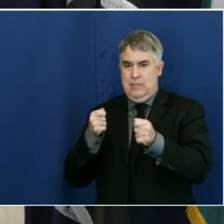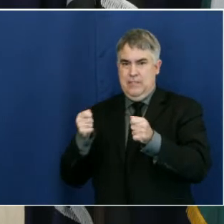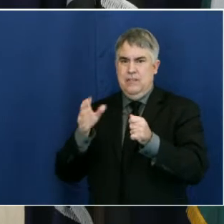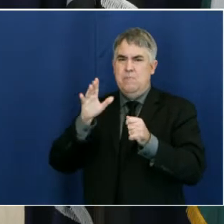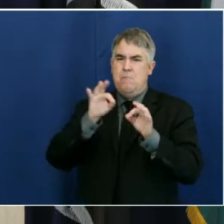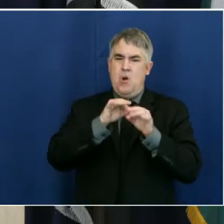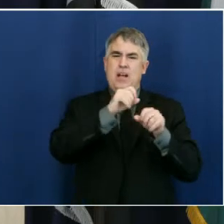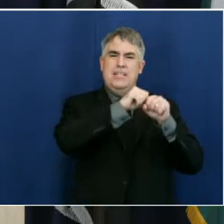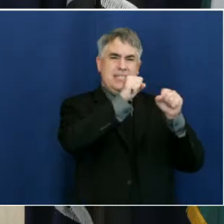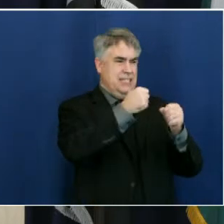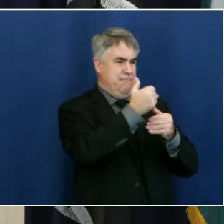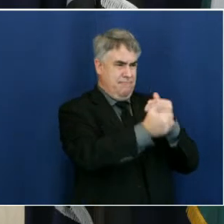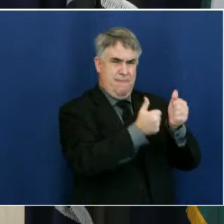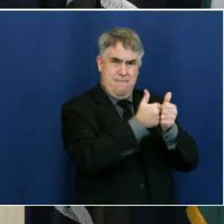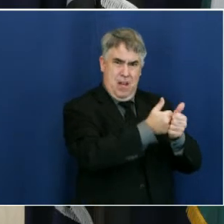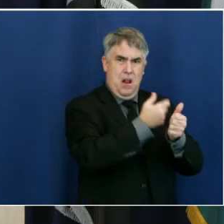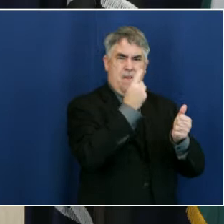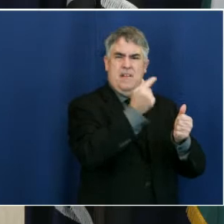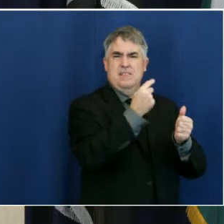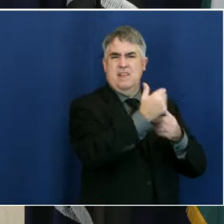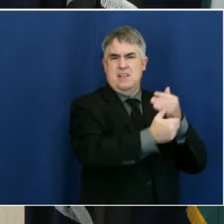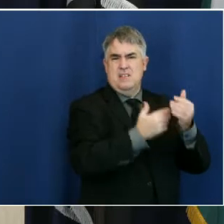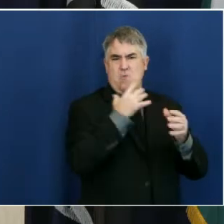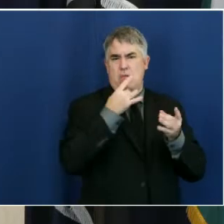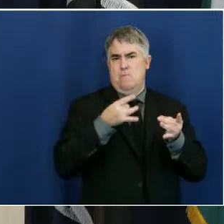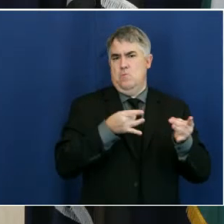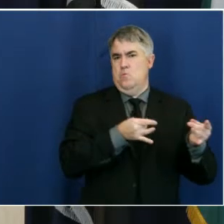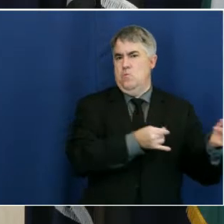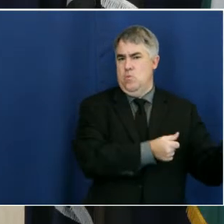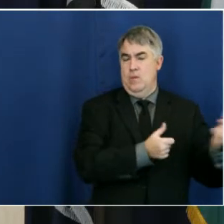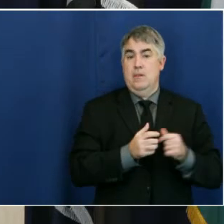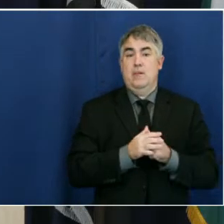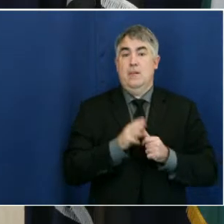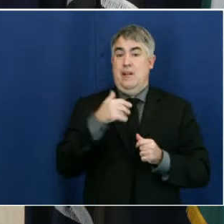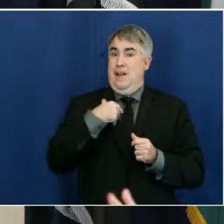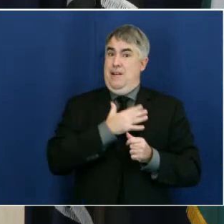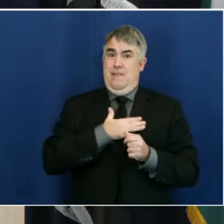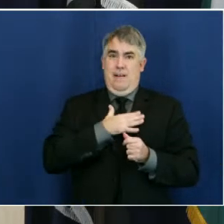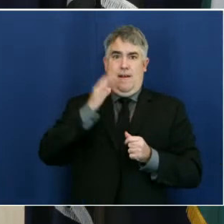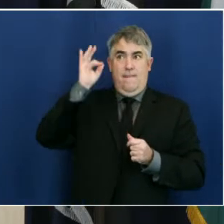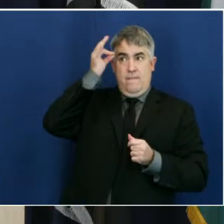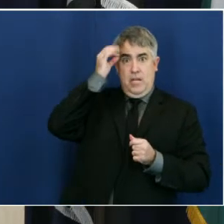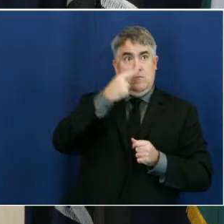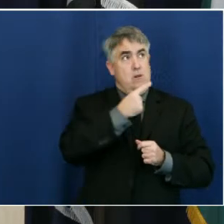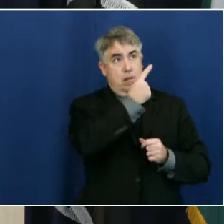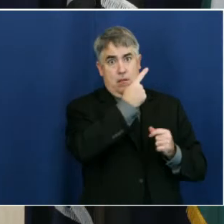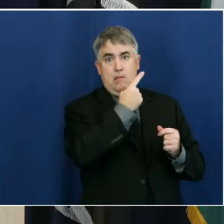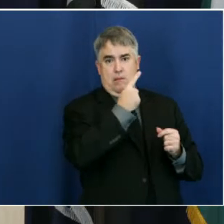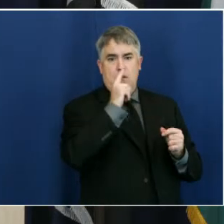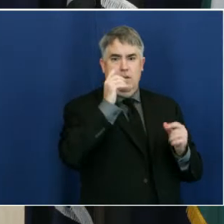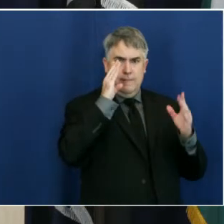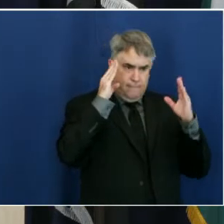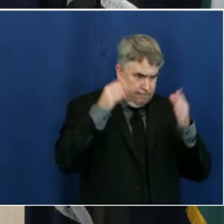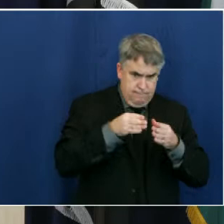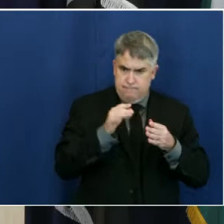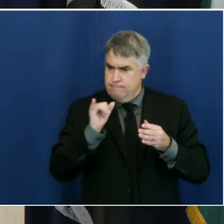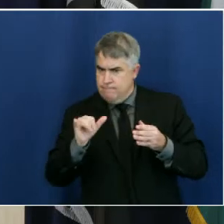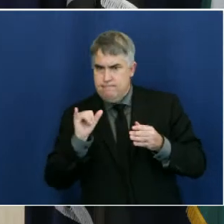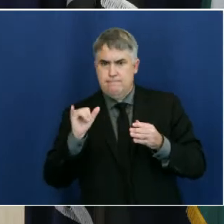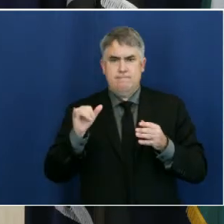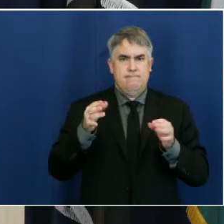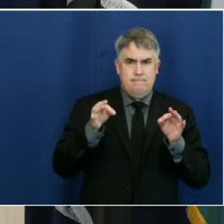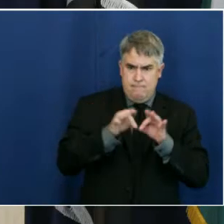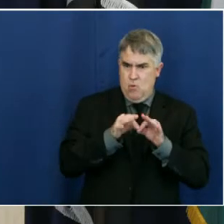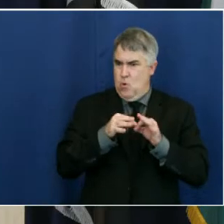and easier to move. We also appreciate the federal government increased focus and effort around vaccine distribution